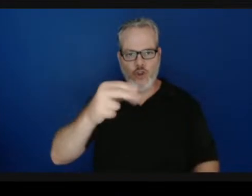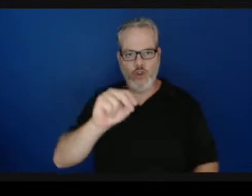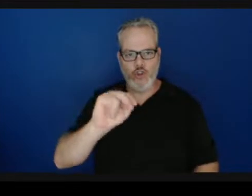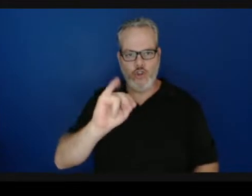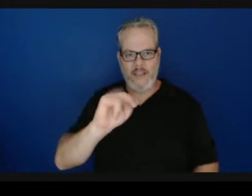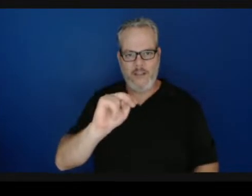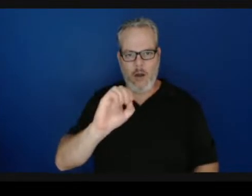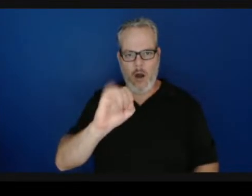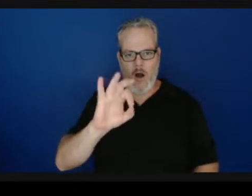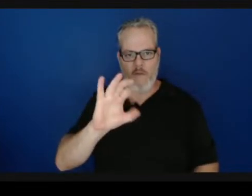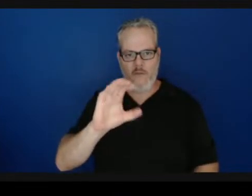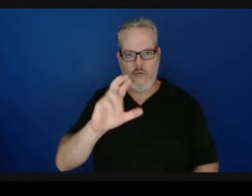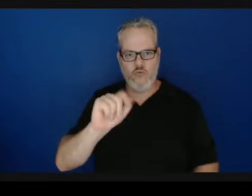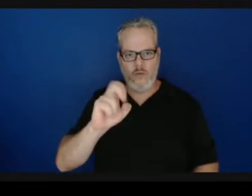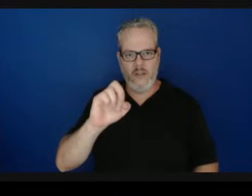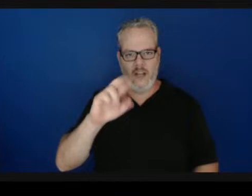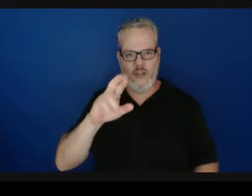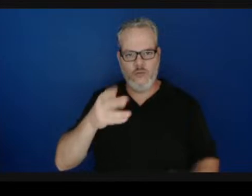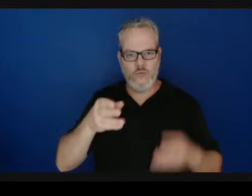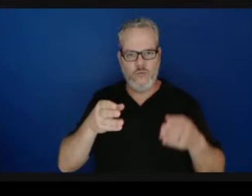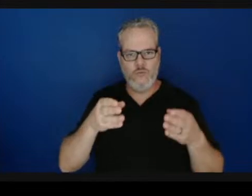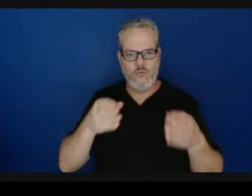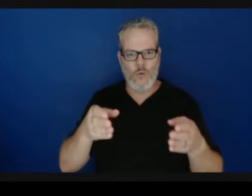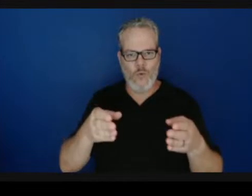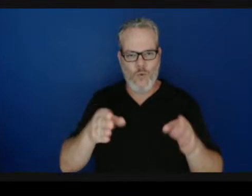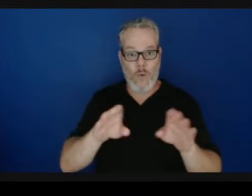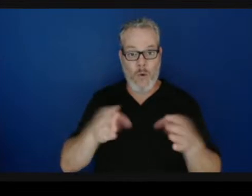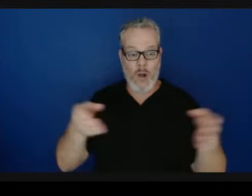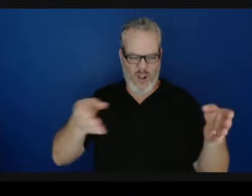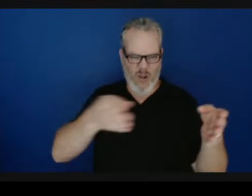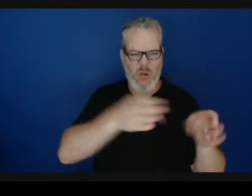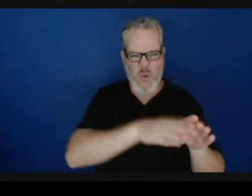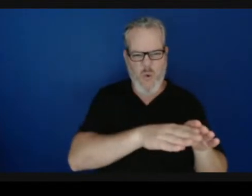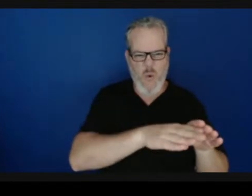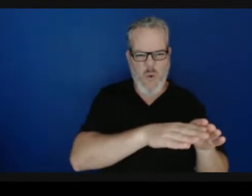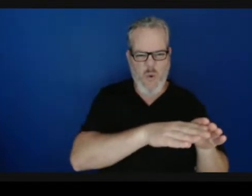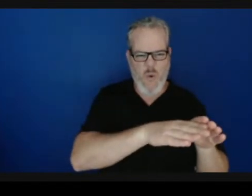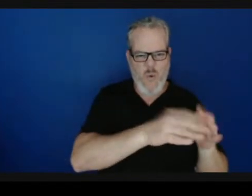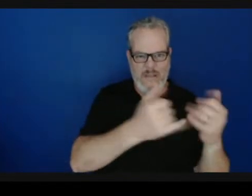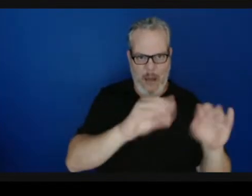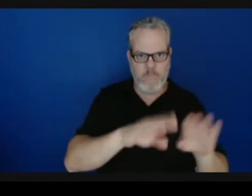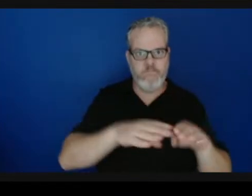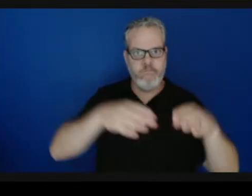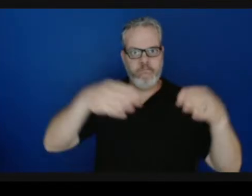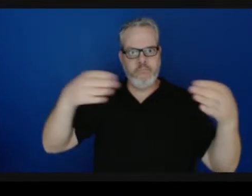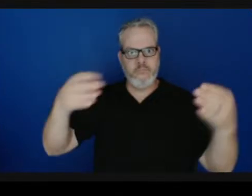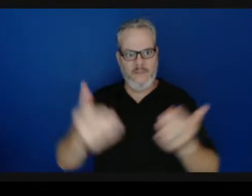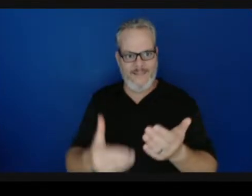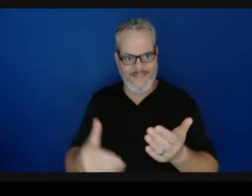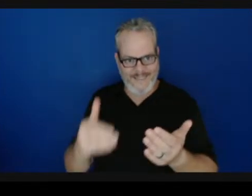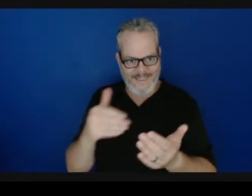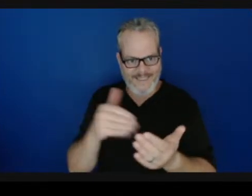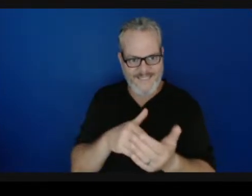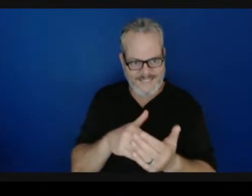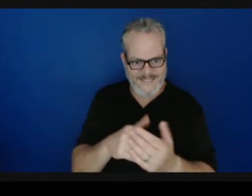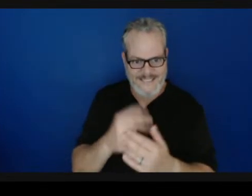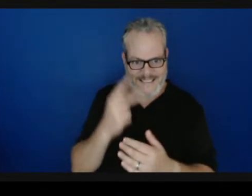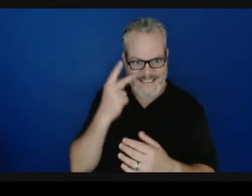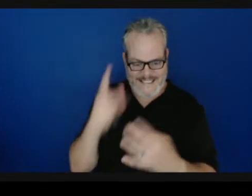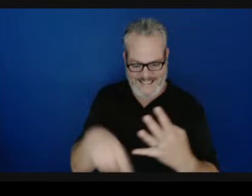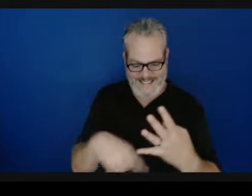that one-day slowdown that occurred in between phases 3 and 4.